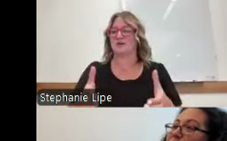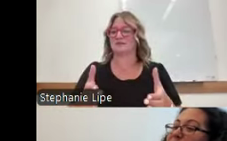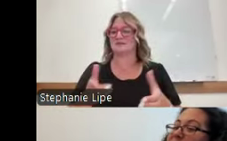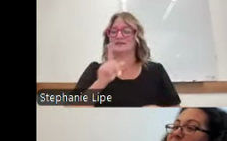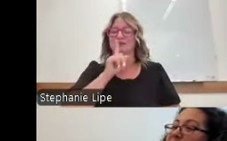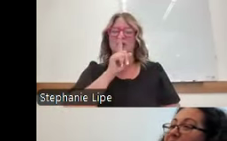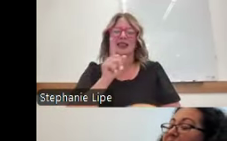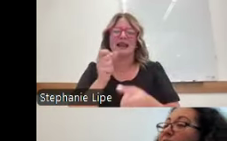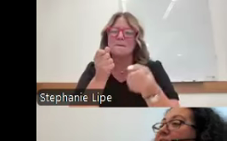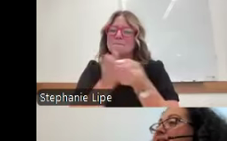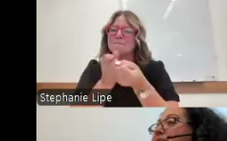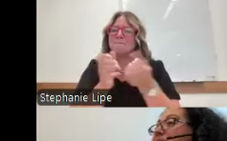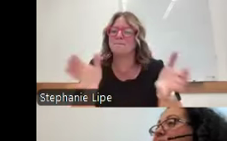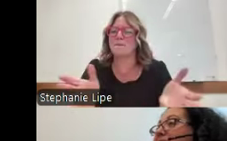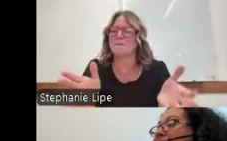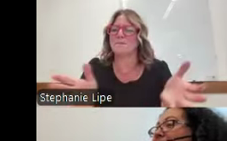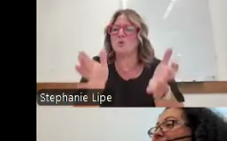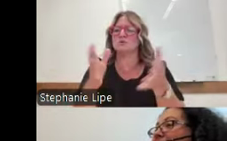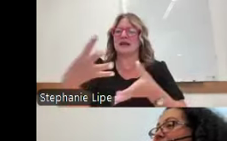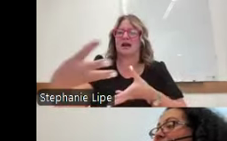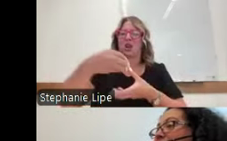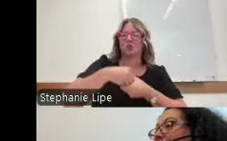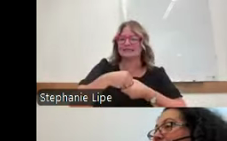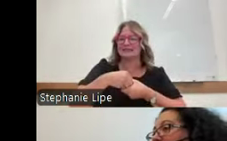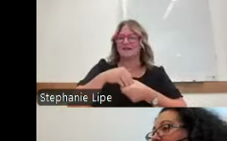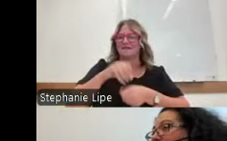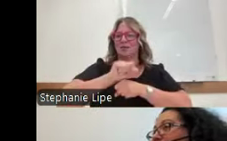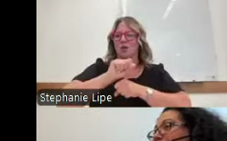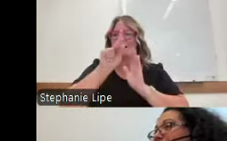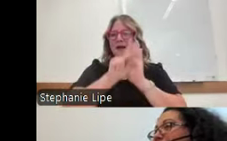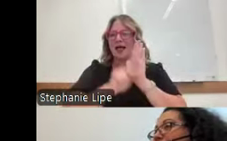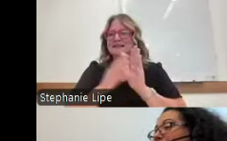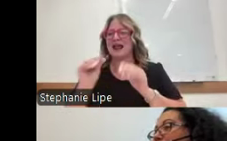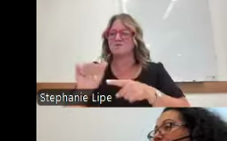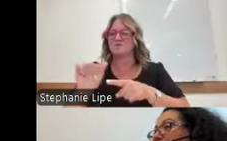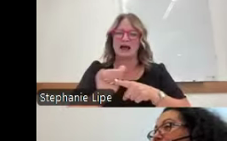individual with a disability can be added as a positive